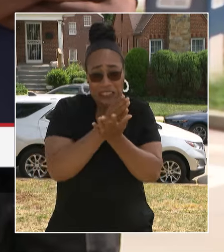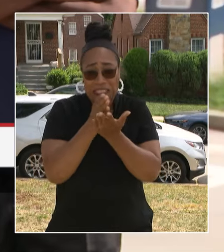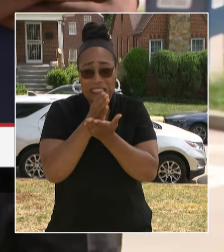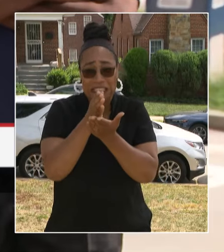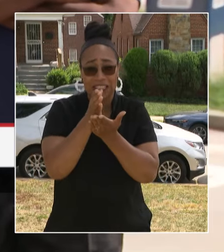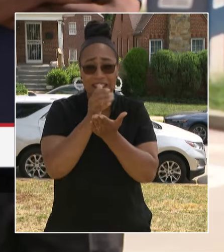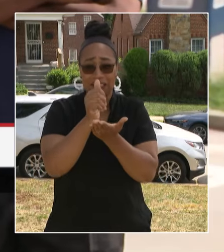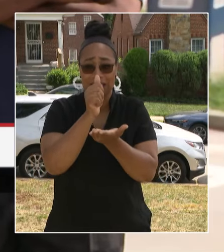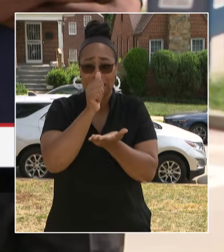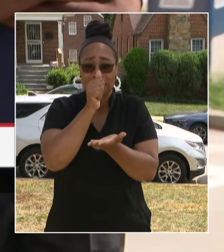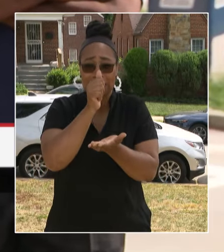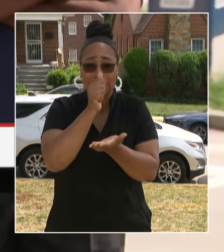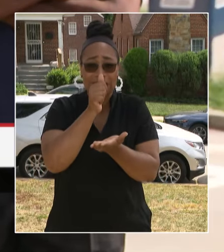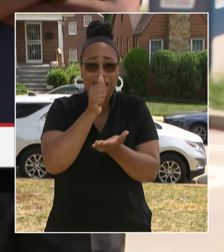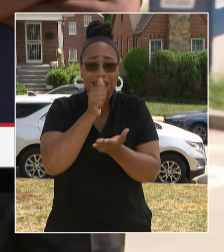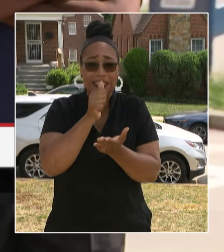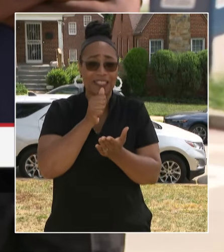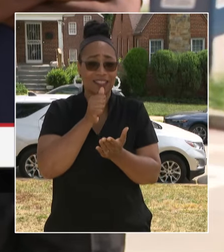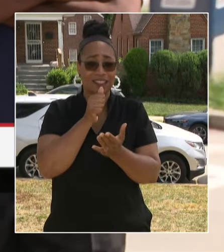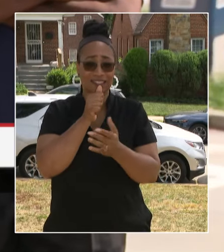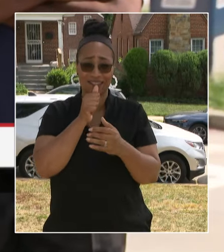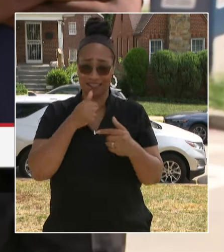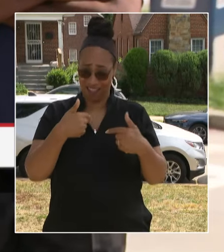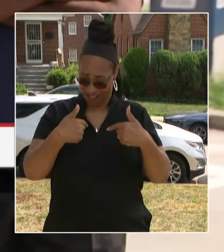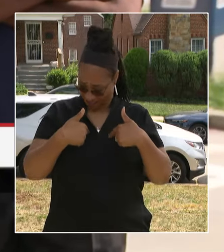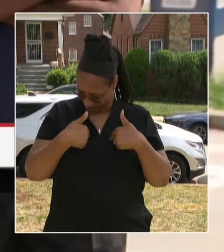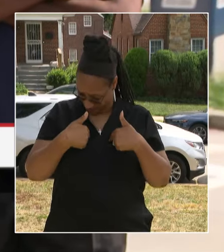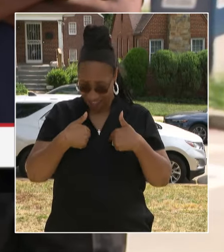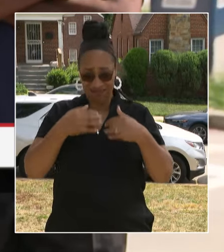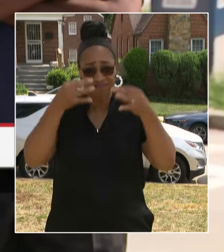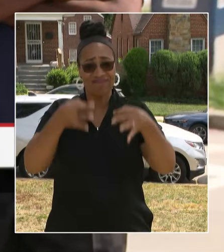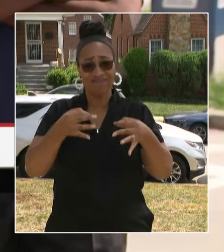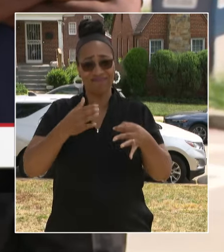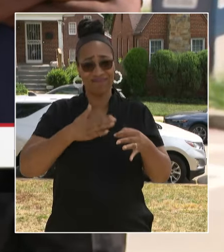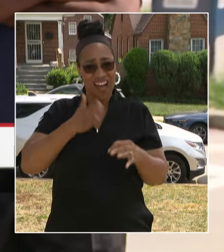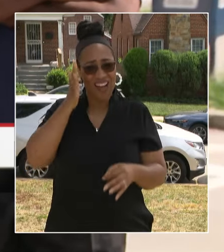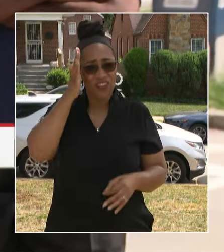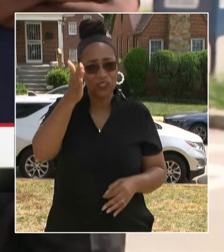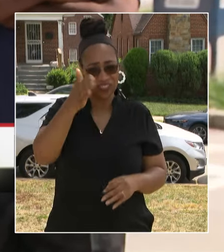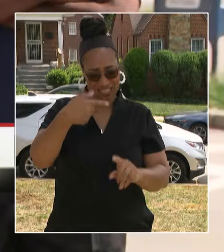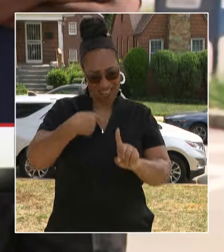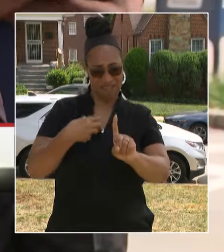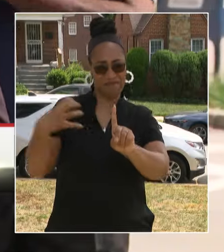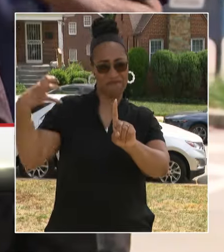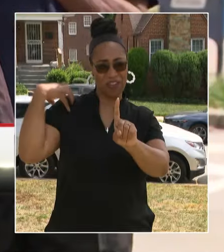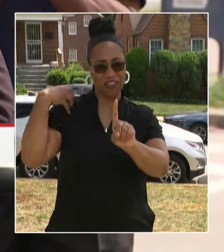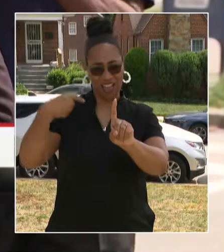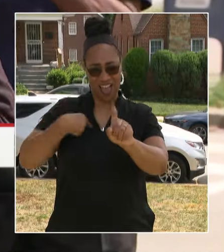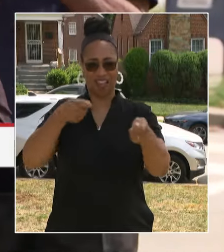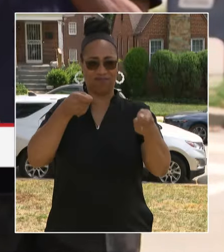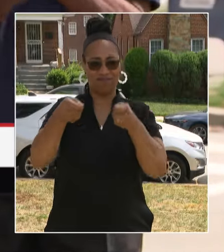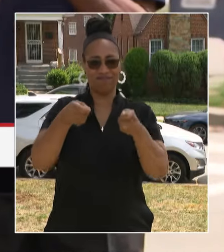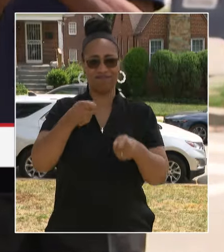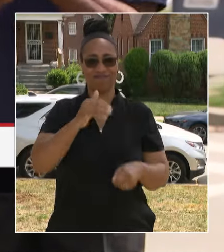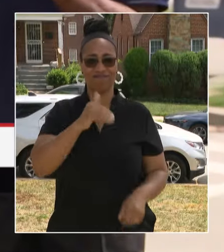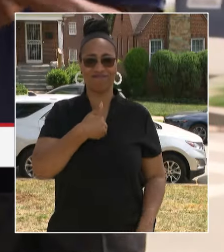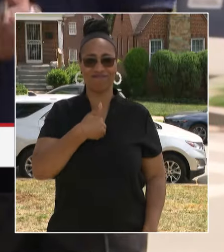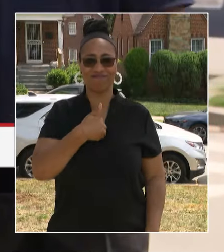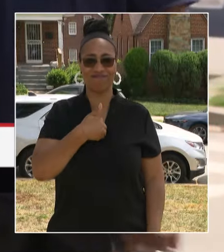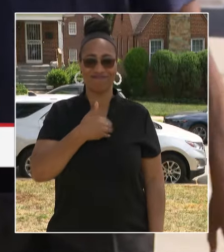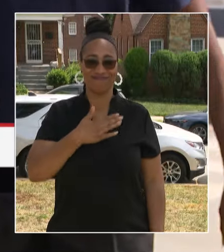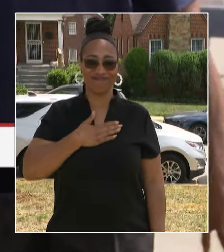the master of my fate. I am the captain of my soul. Thank you, Damien,